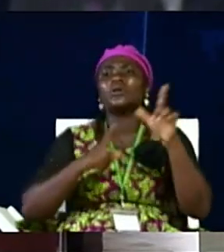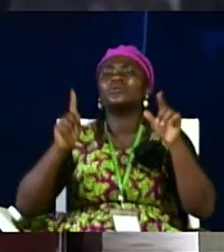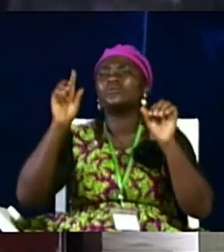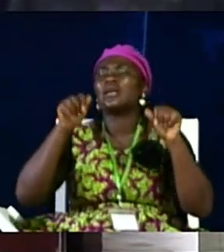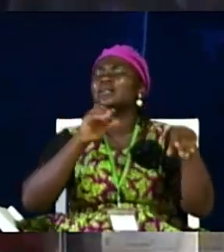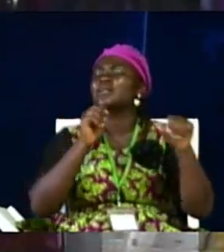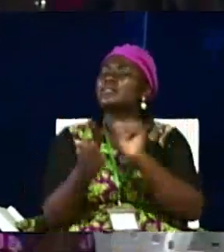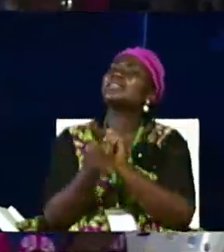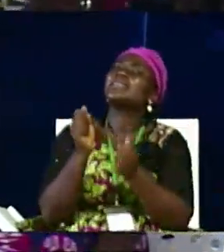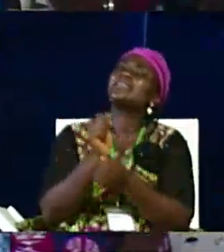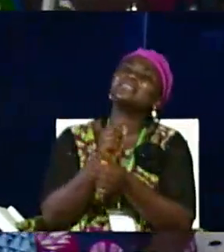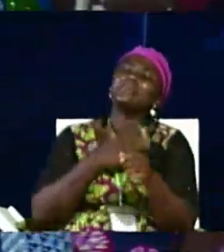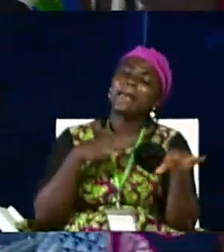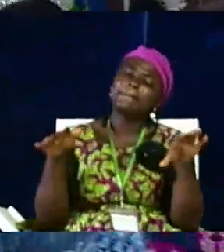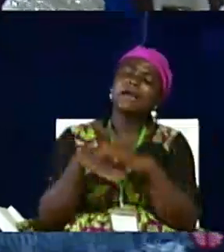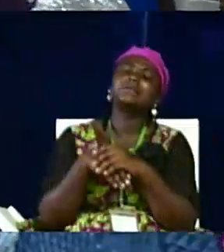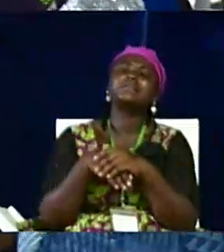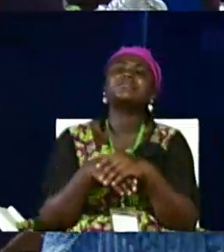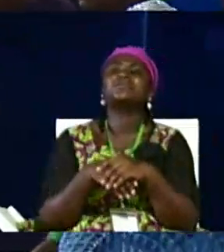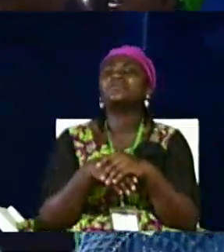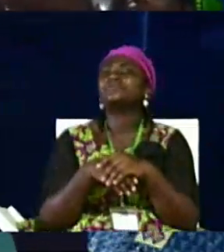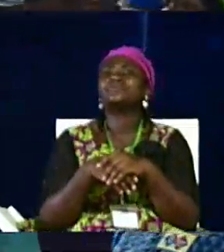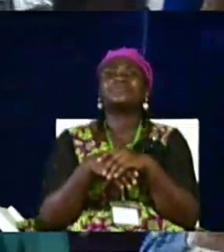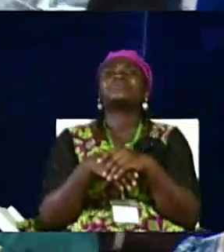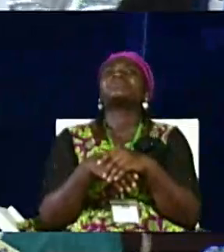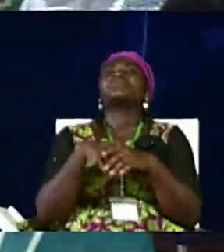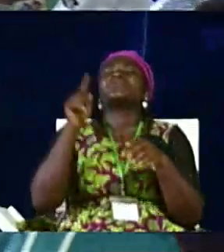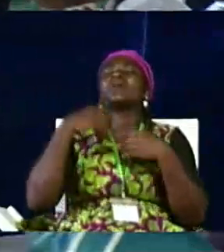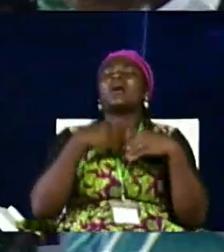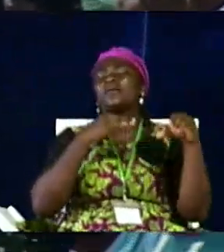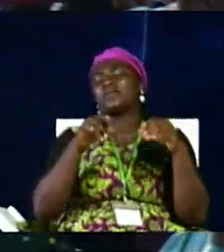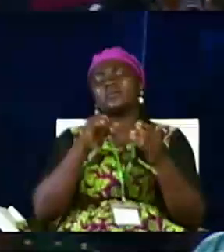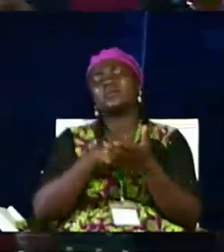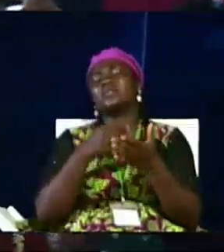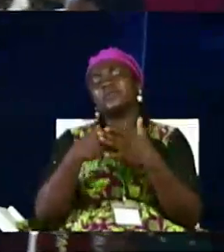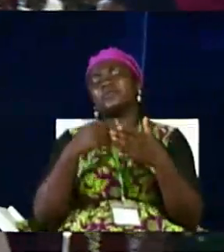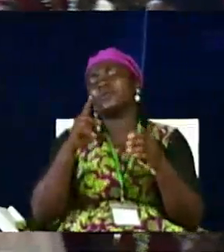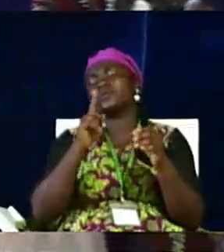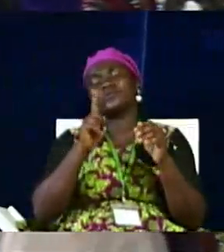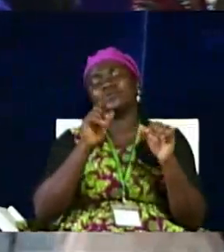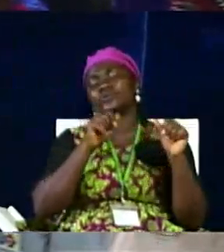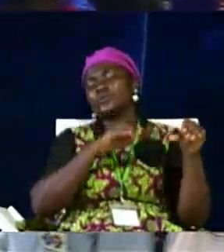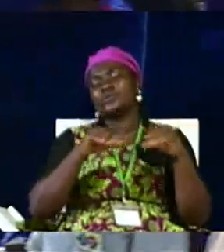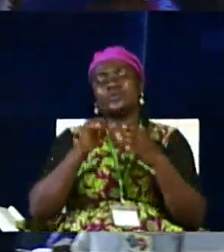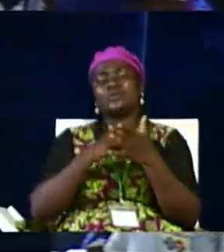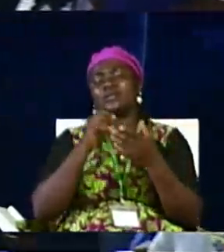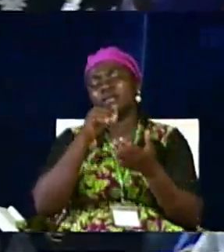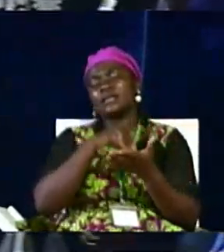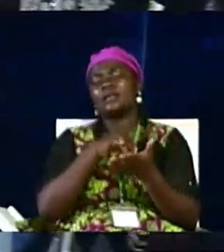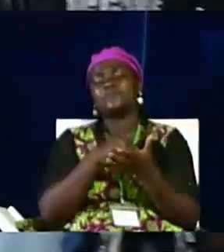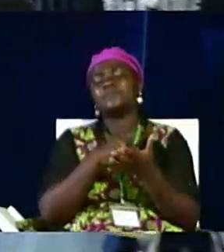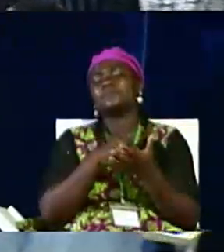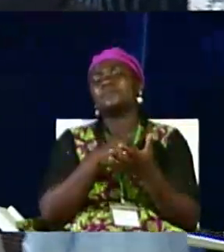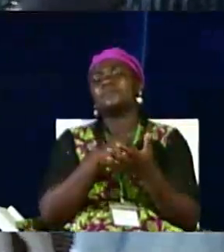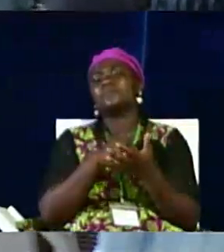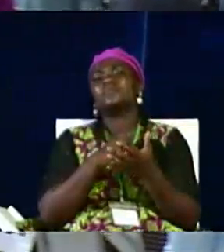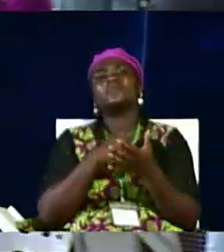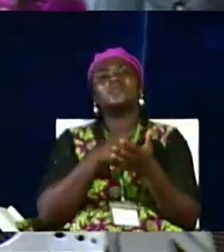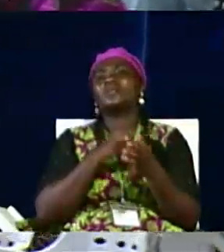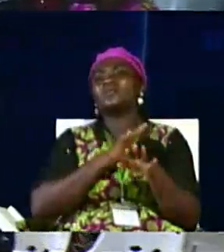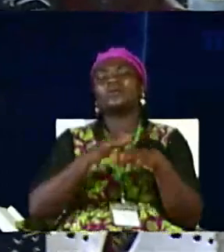my narrative. You've done it before, you can do it again. It doesn't matter how long I've been carrying this